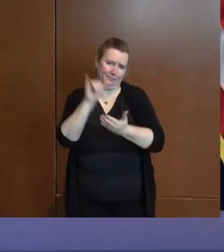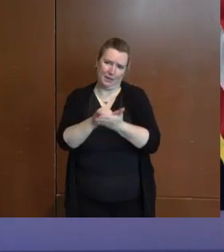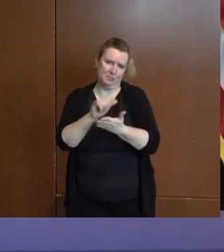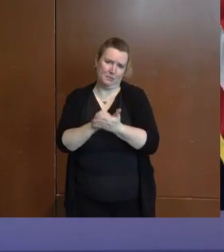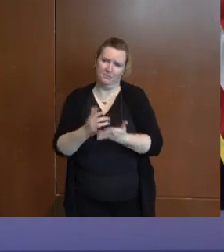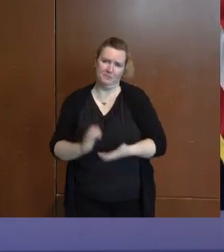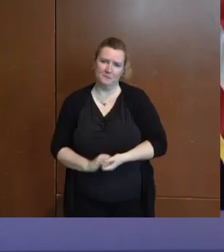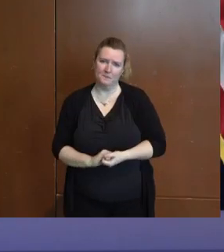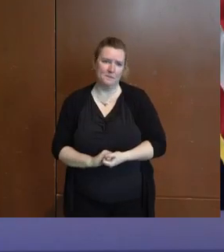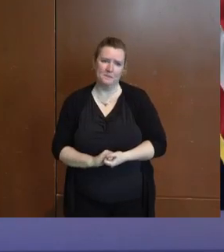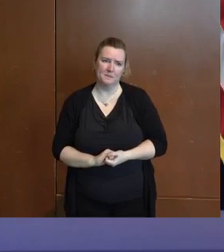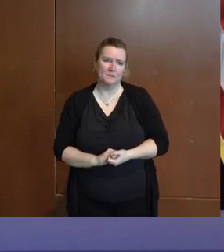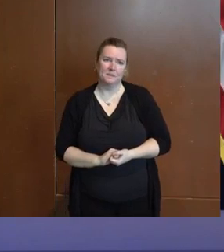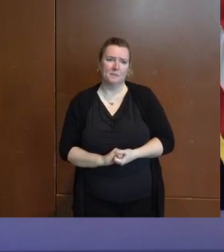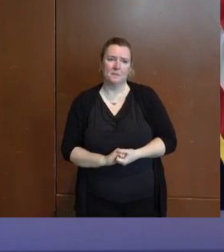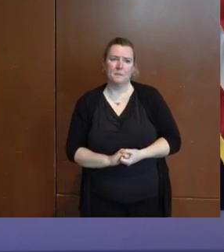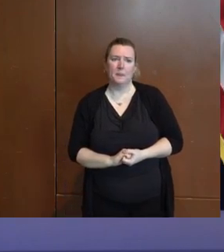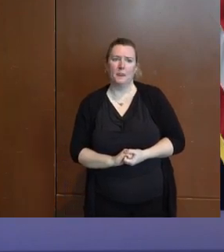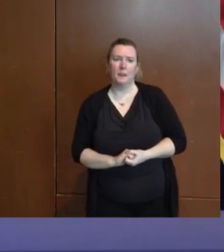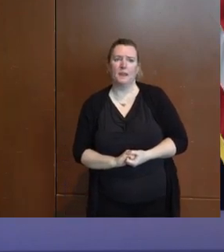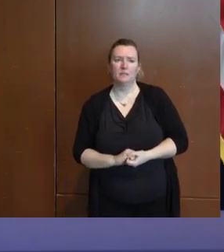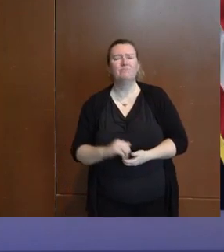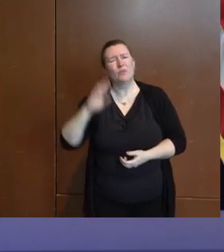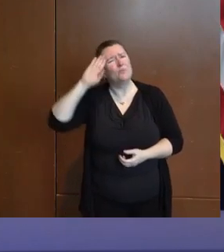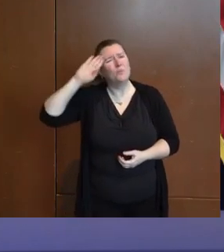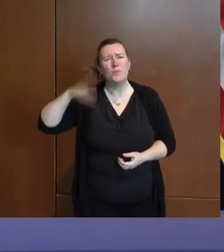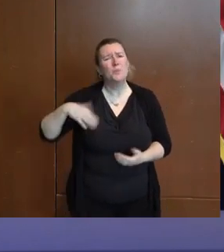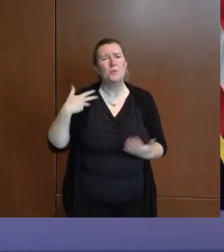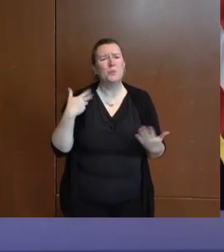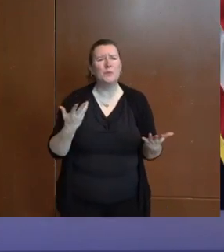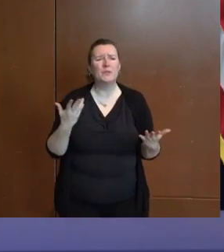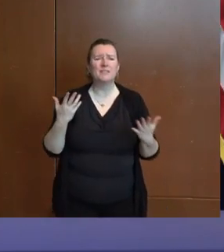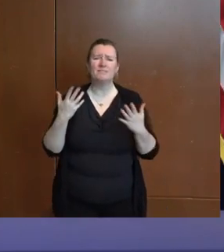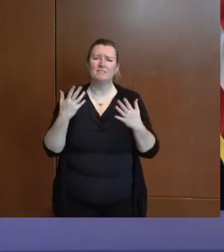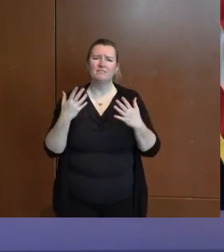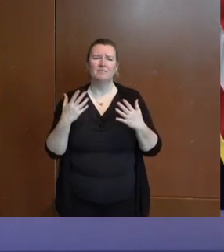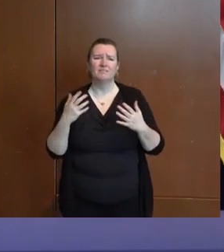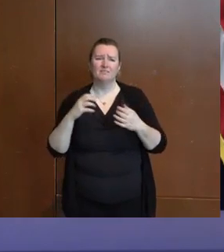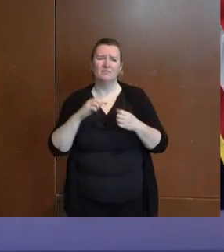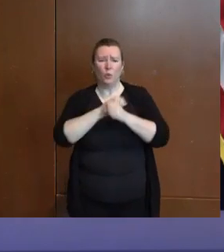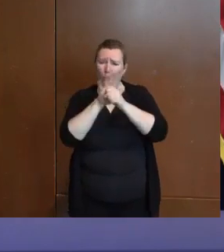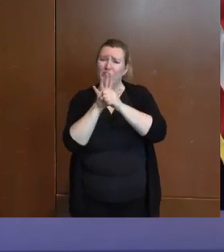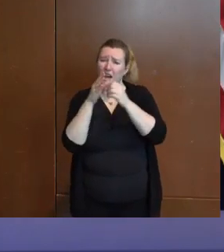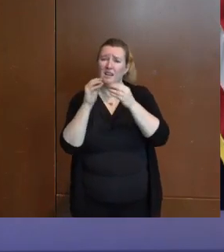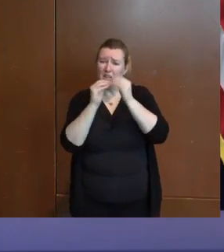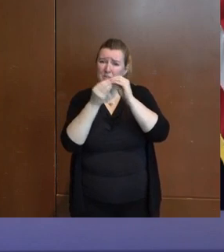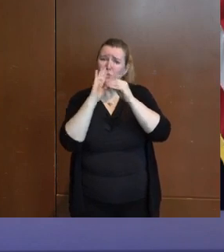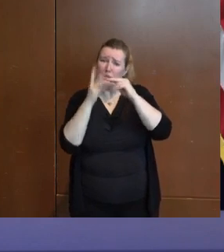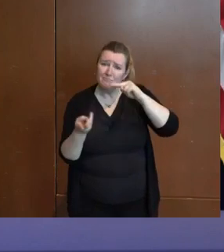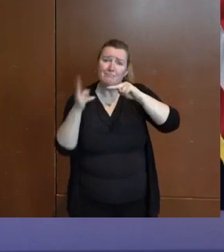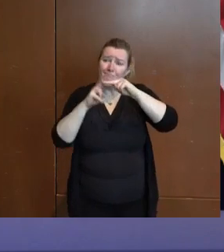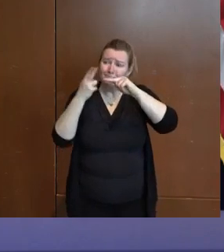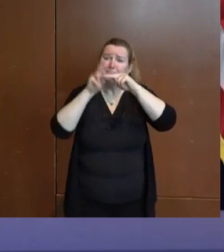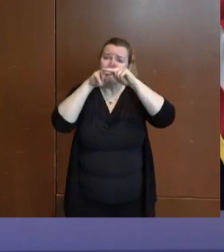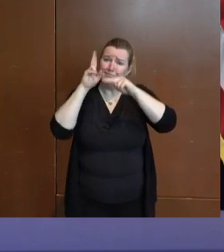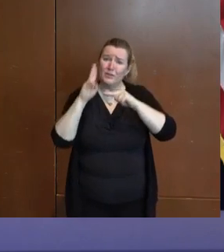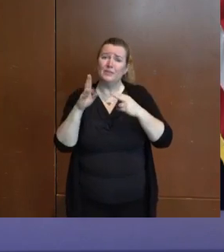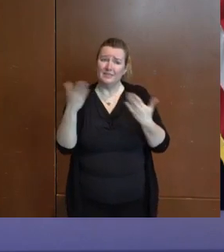you didn't warn us where this was headed. The numbers of positive cases will continue to rise. Sadly, so will the